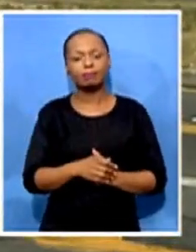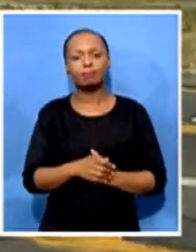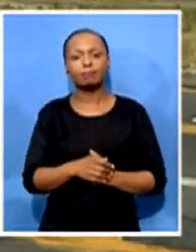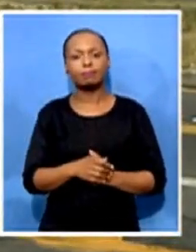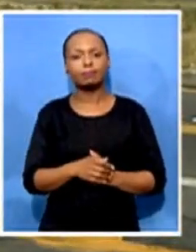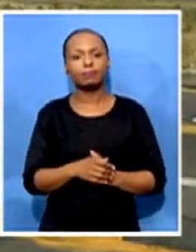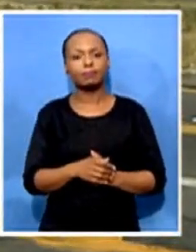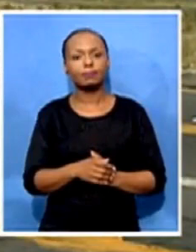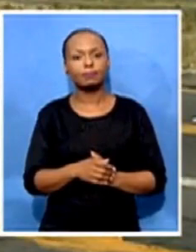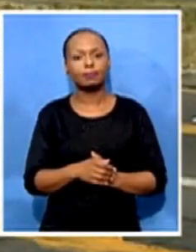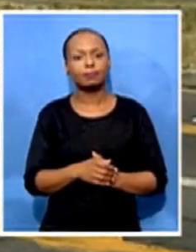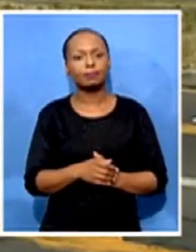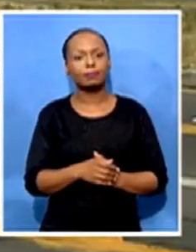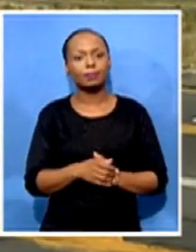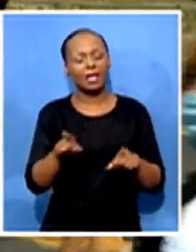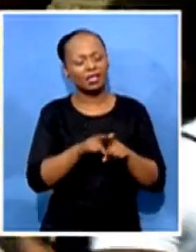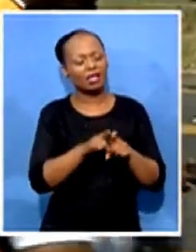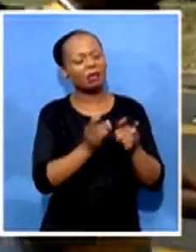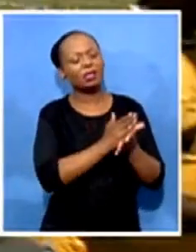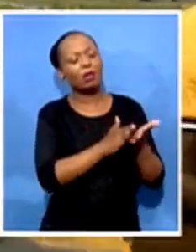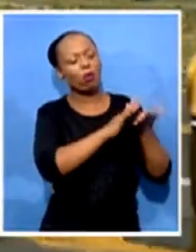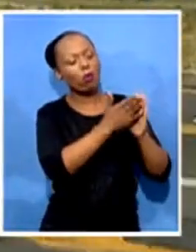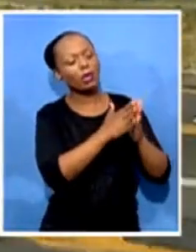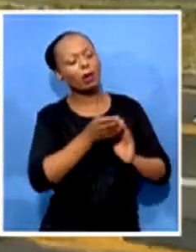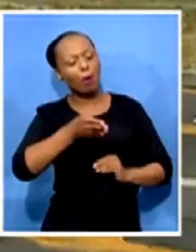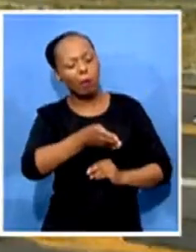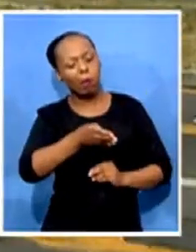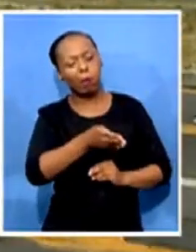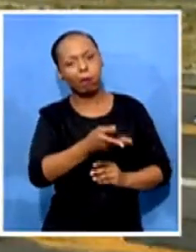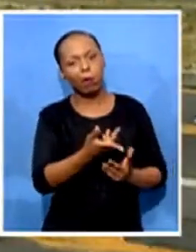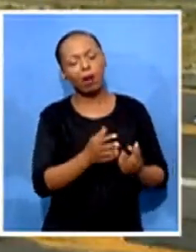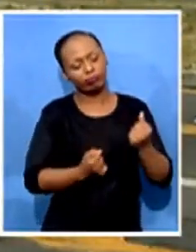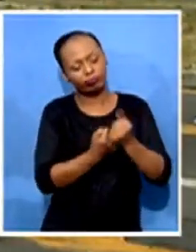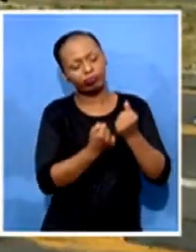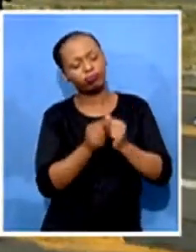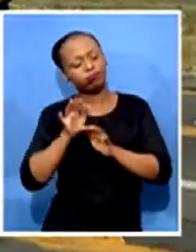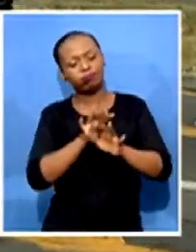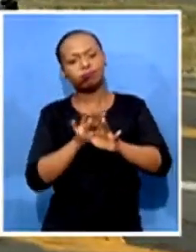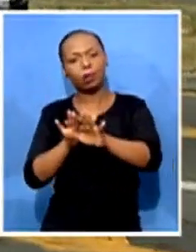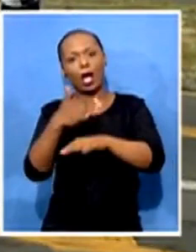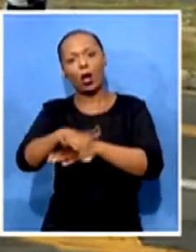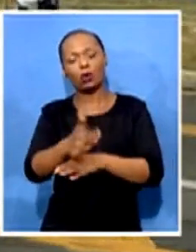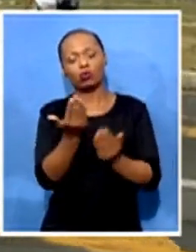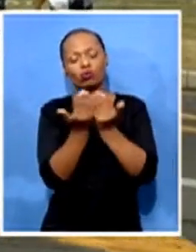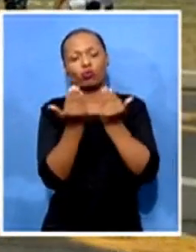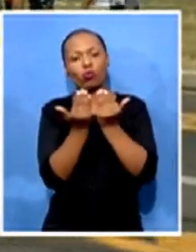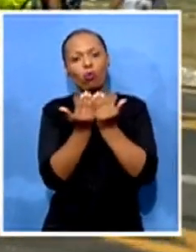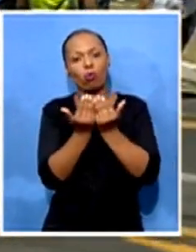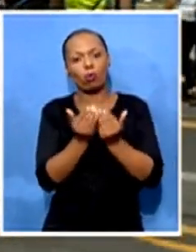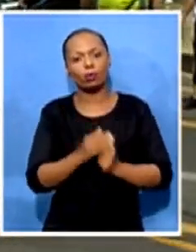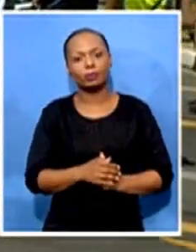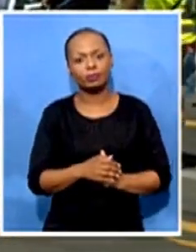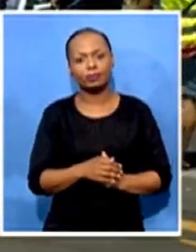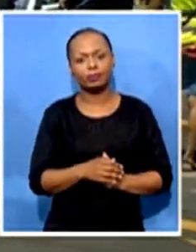now ahead of that planned march or protest outside the school. It's just gone 3 minutes past 11, and they're scheduled